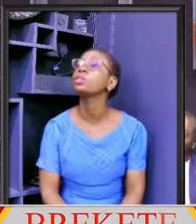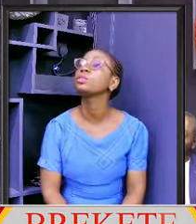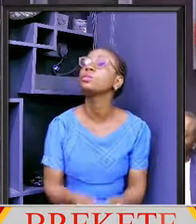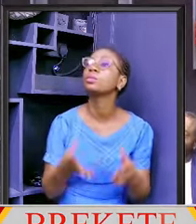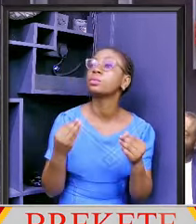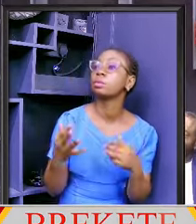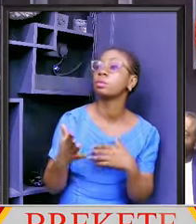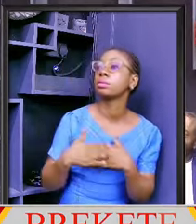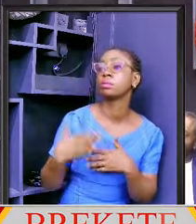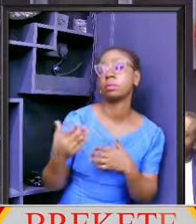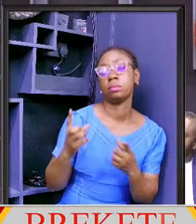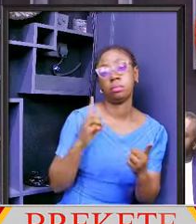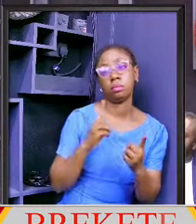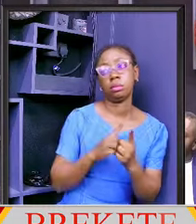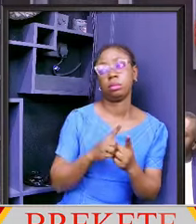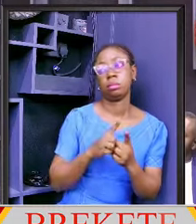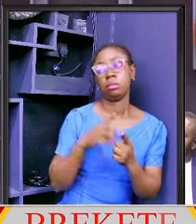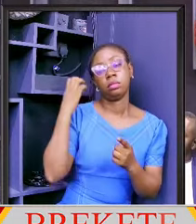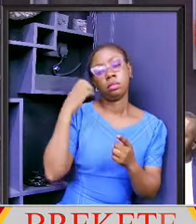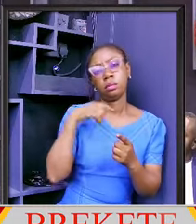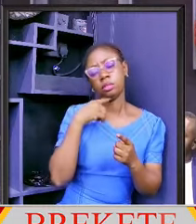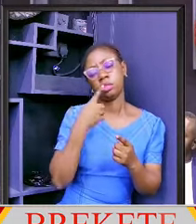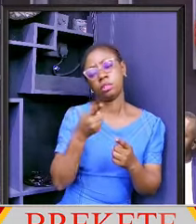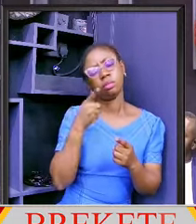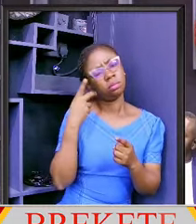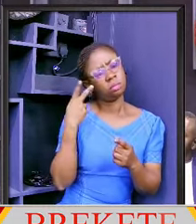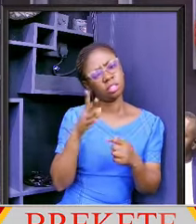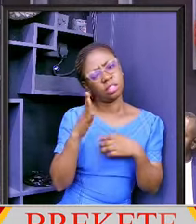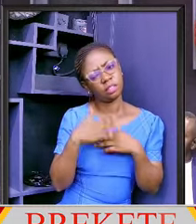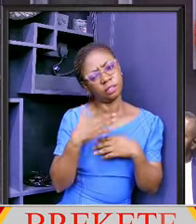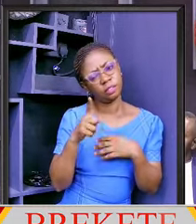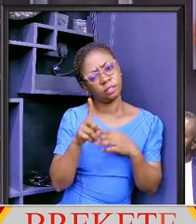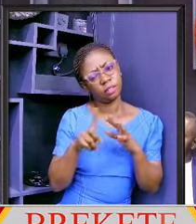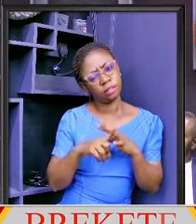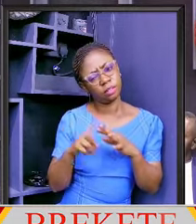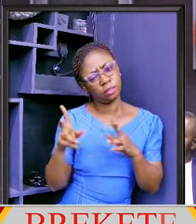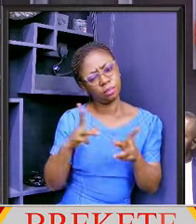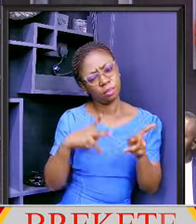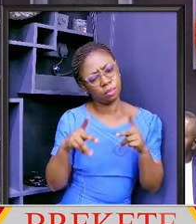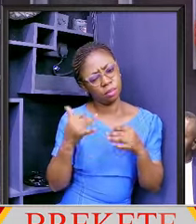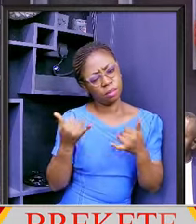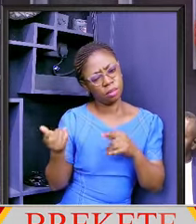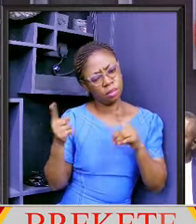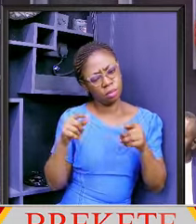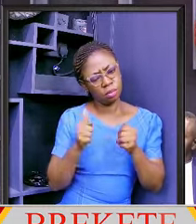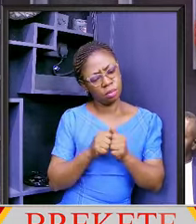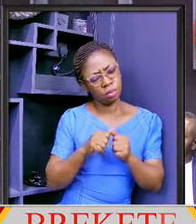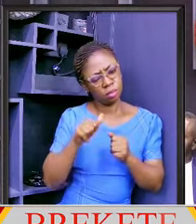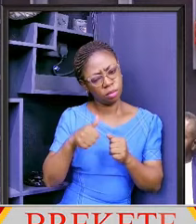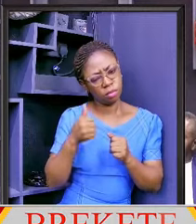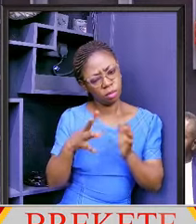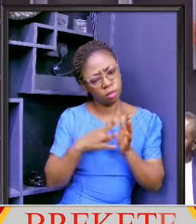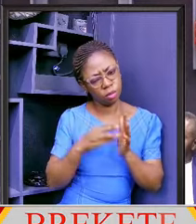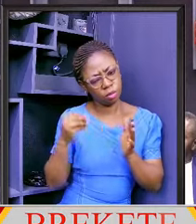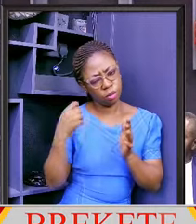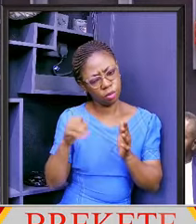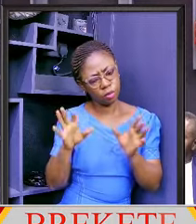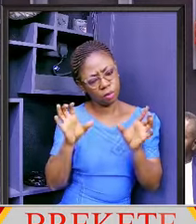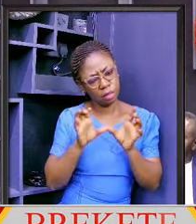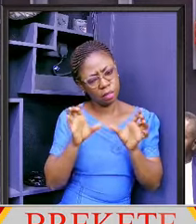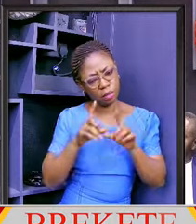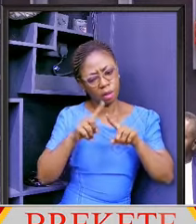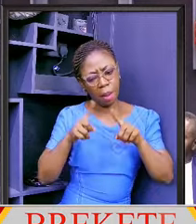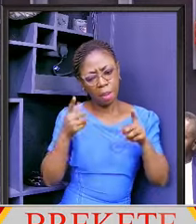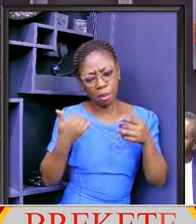after we met him, he now say, you see, after you left, these people now came with another photocopy of certificate, but we have